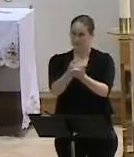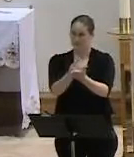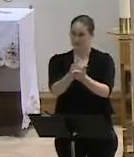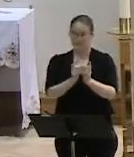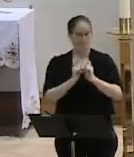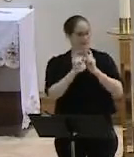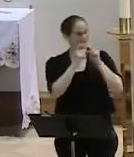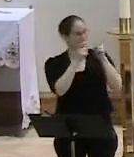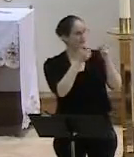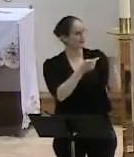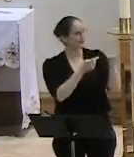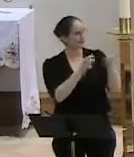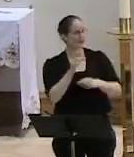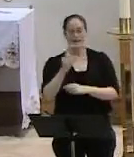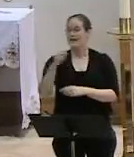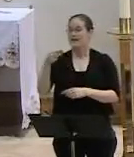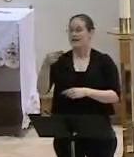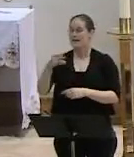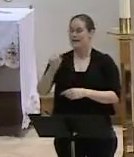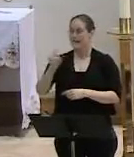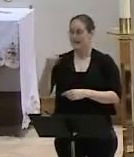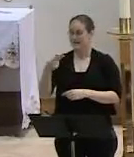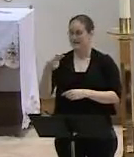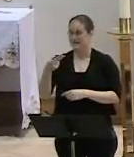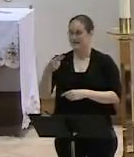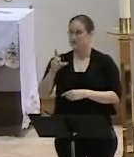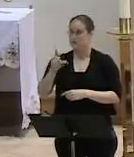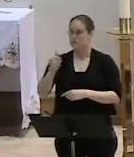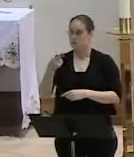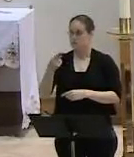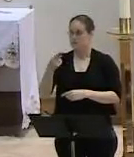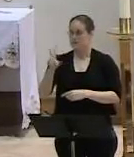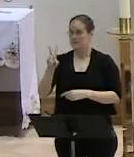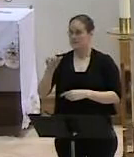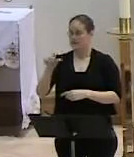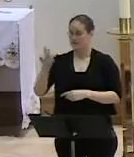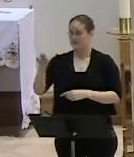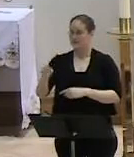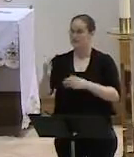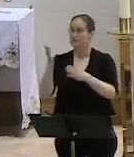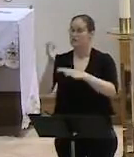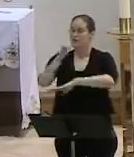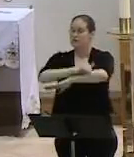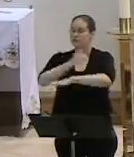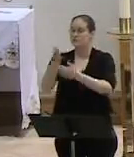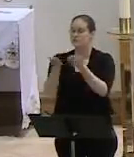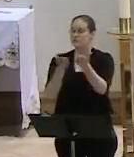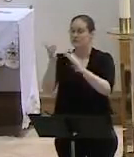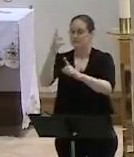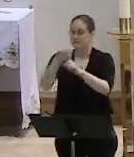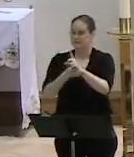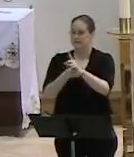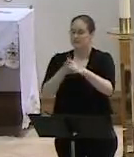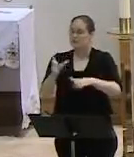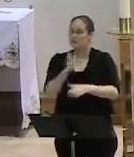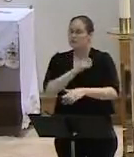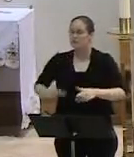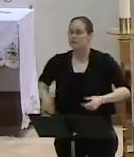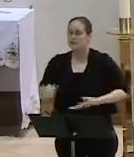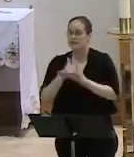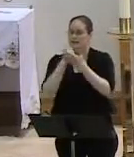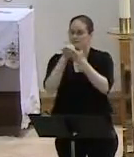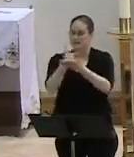award. Hannah Ruth Vaughan, the altar server of the month. May the Lord help you to follow Him in your